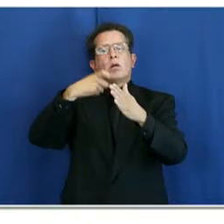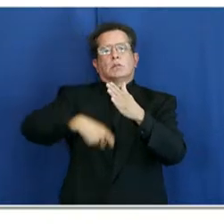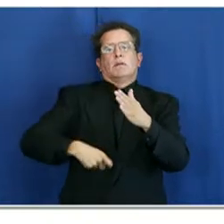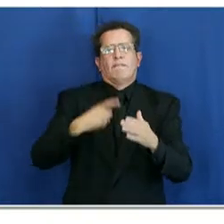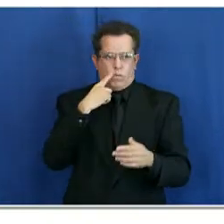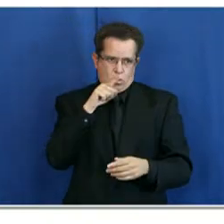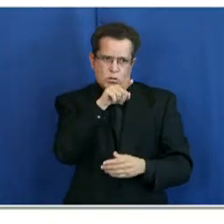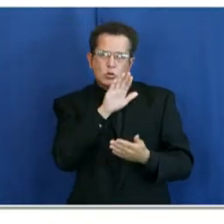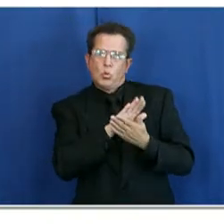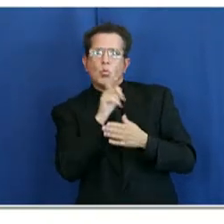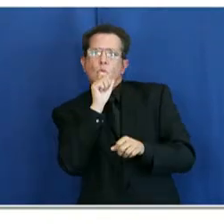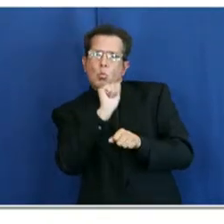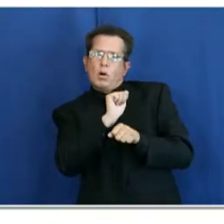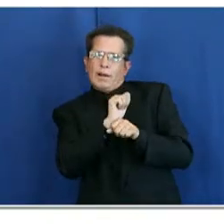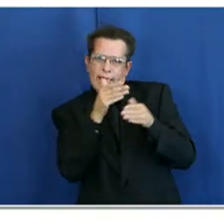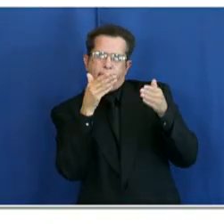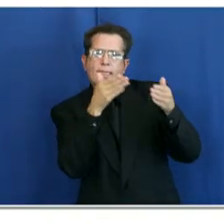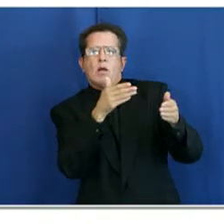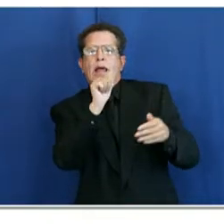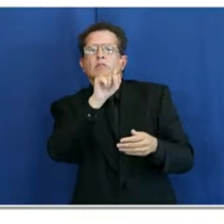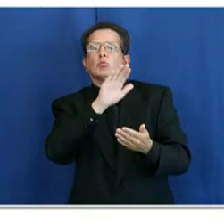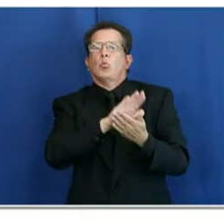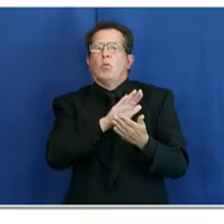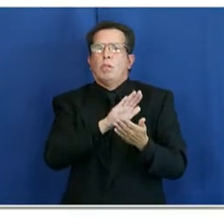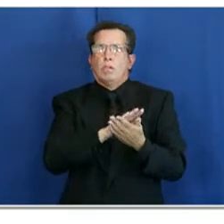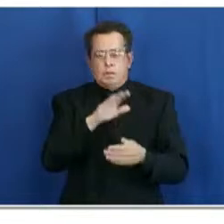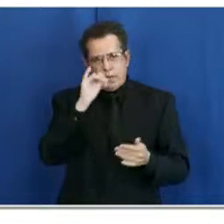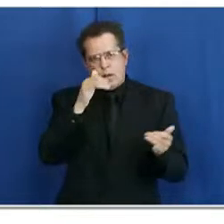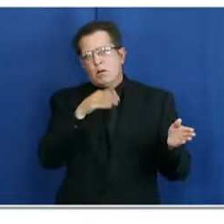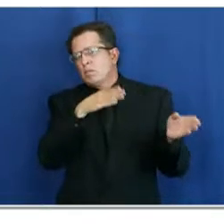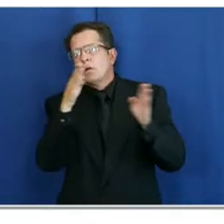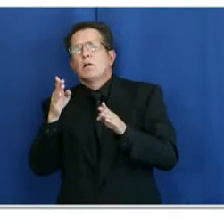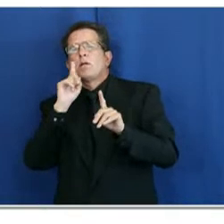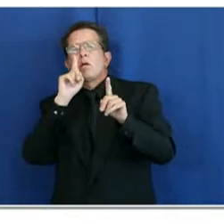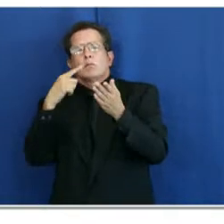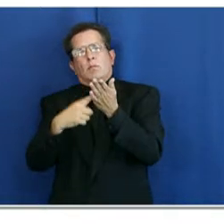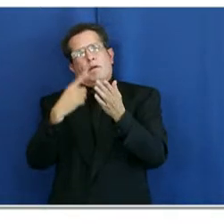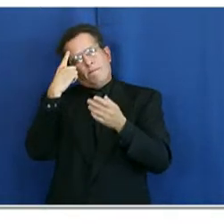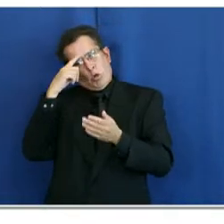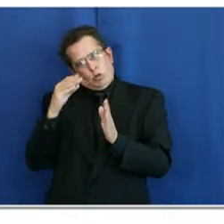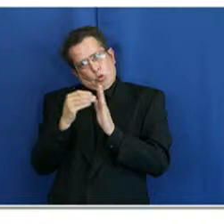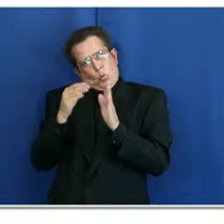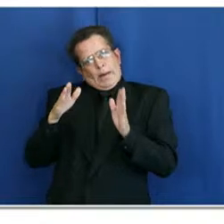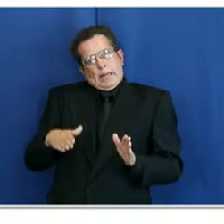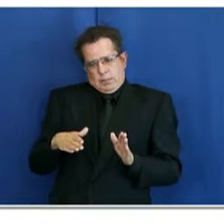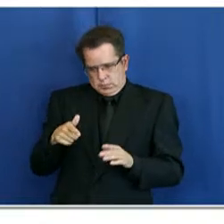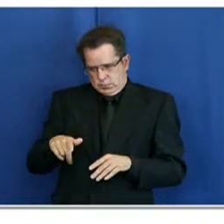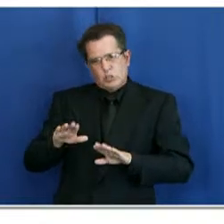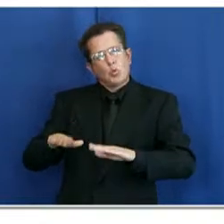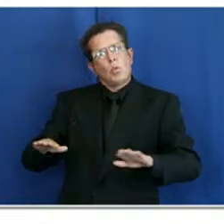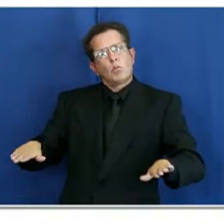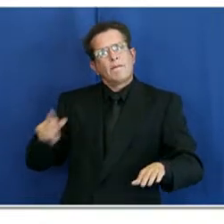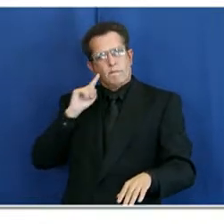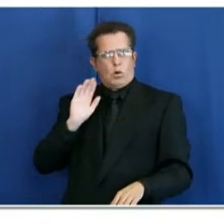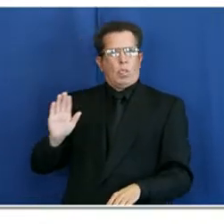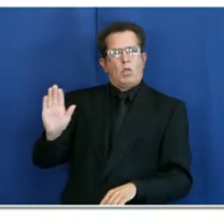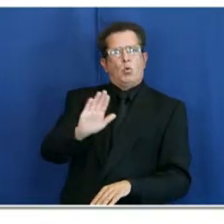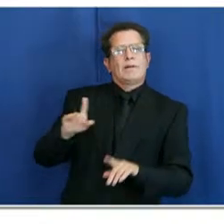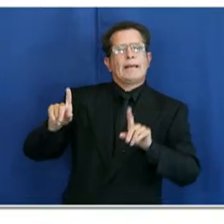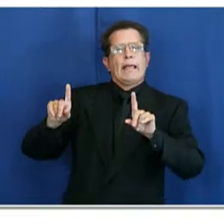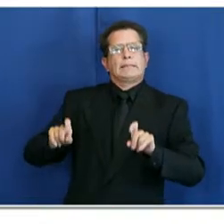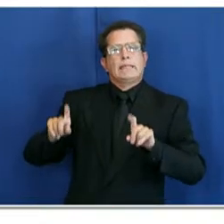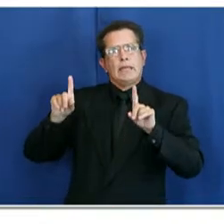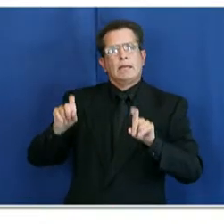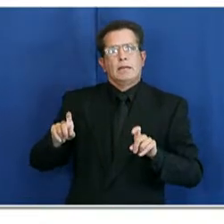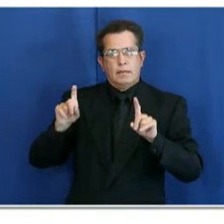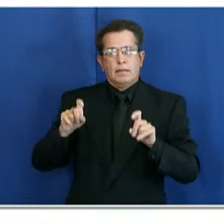cost. We've gotten a number of questions about students, and I'd like to talk for a minute about student testing. It is not